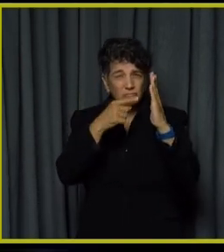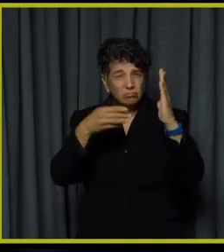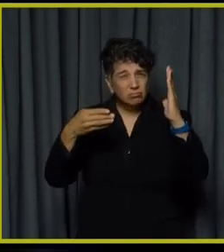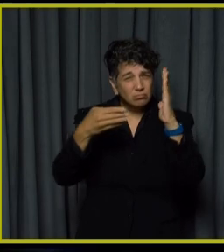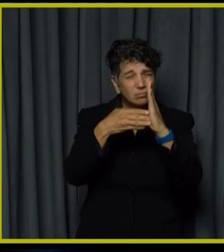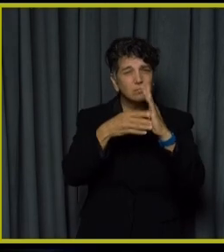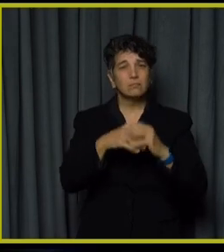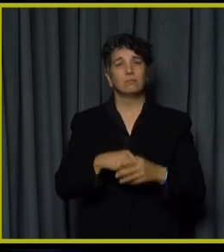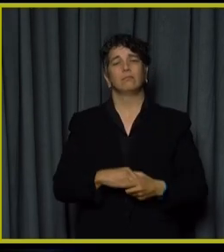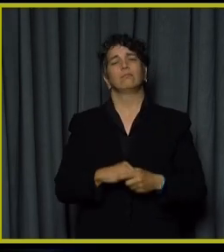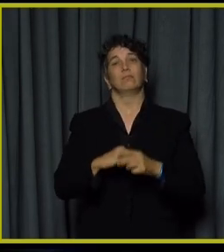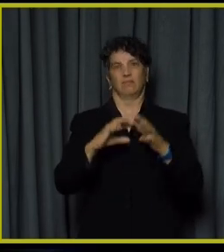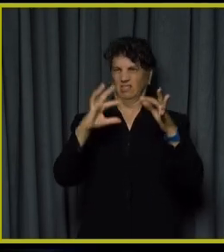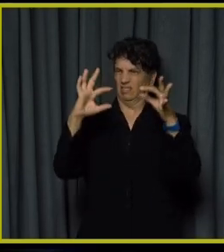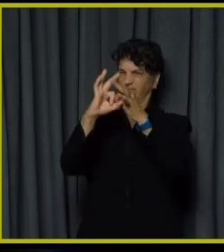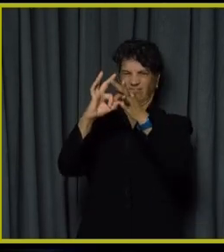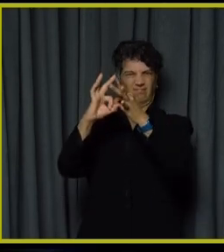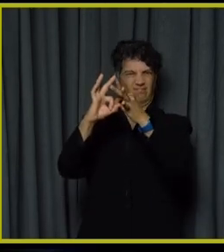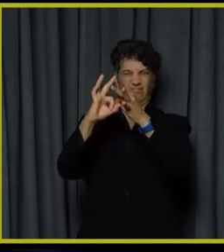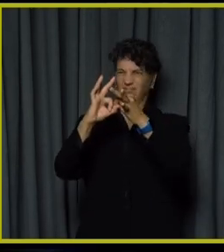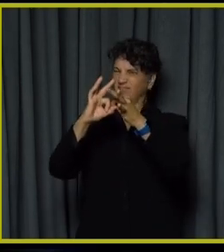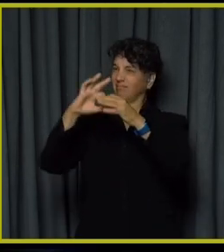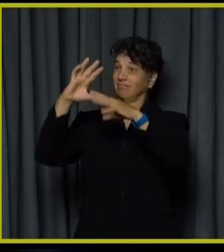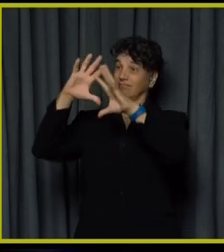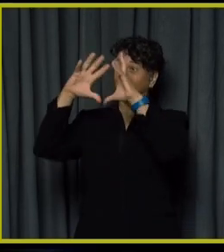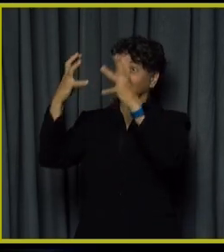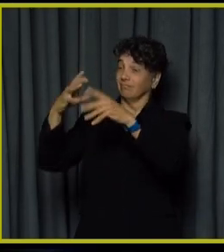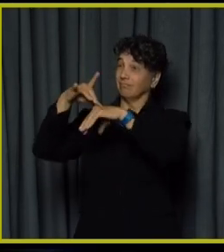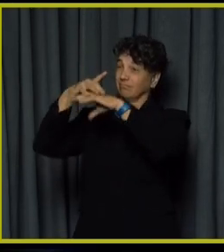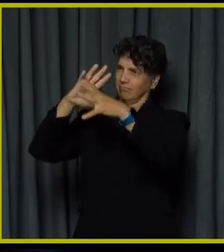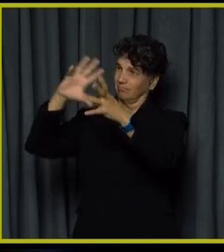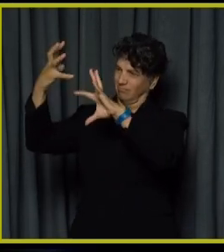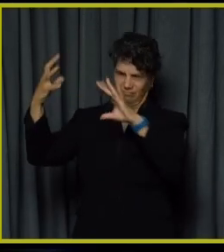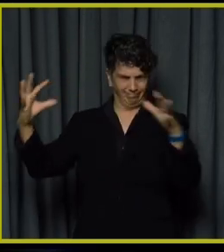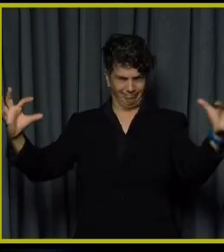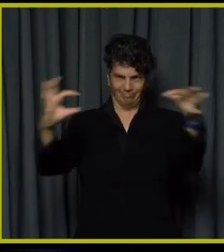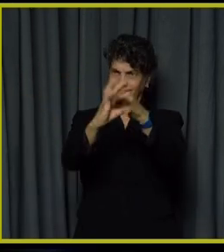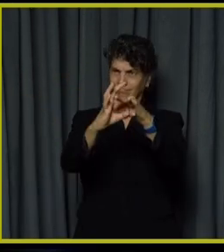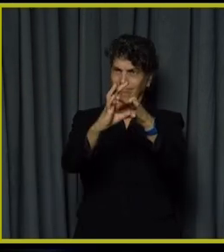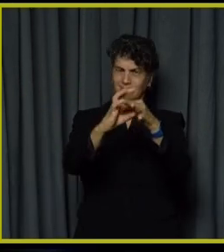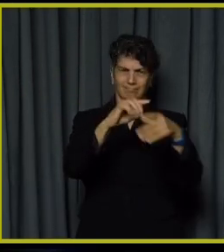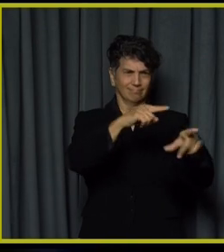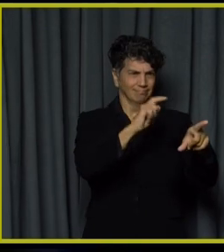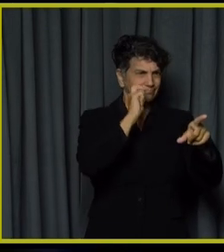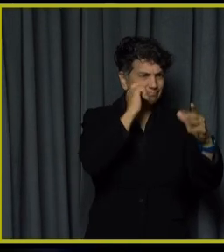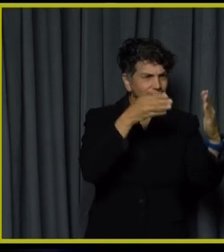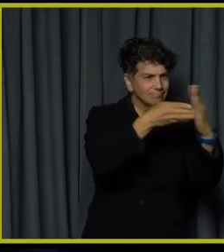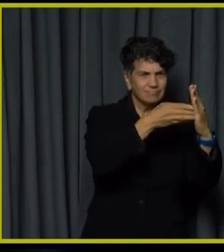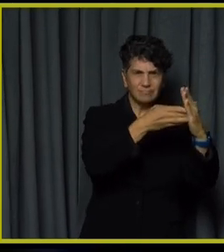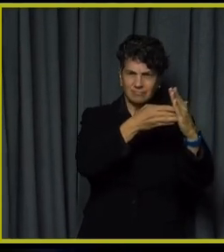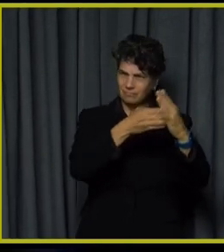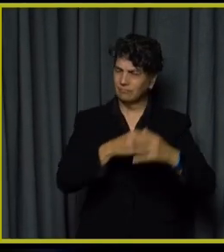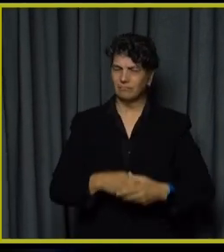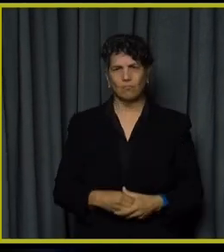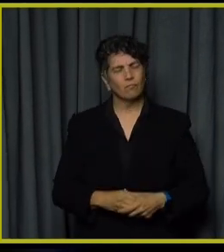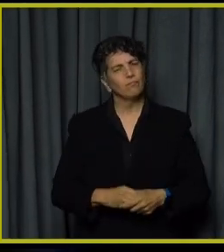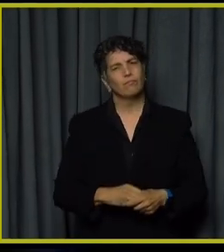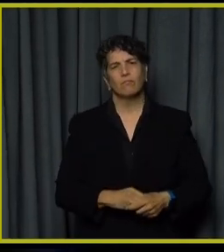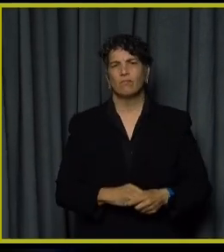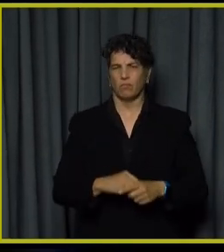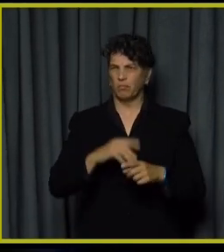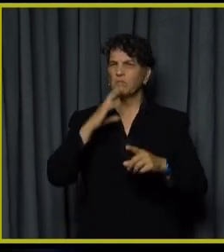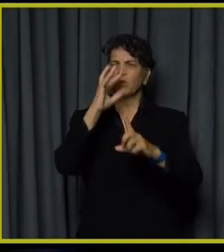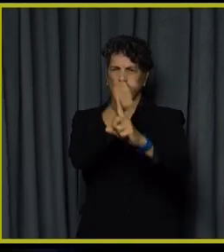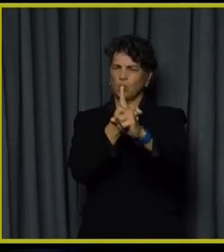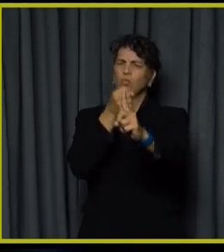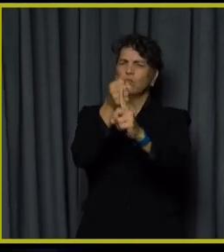crisis. And the climate crisis is already causing massive human suffering around the world and in our country, and will